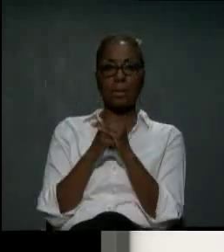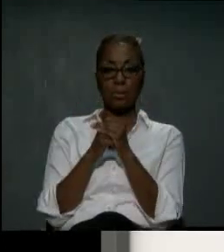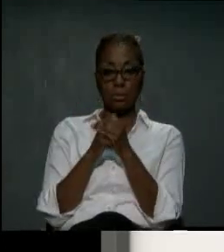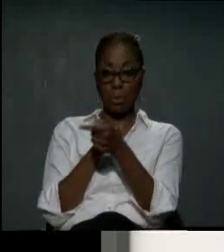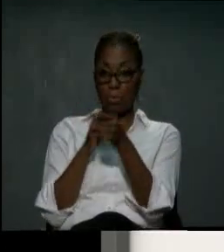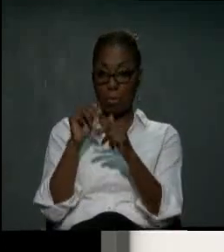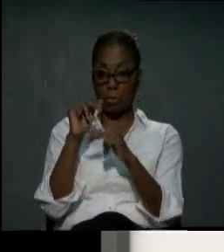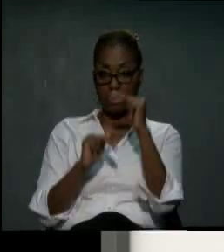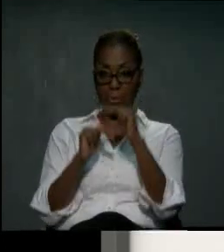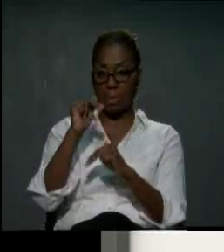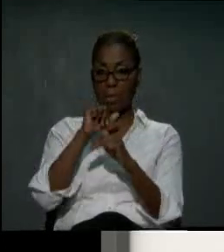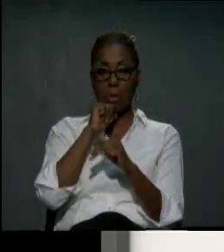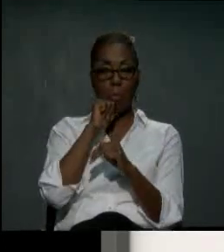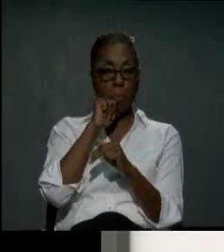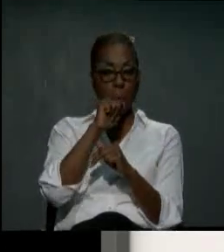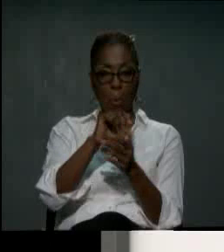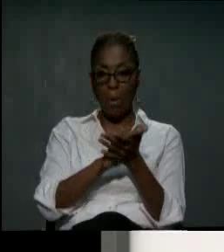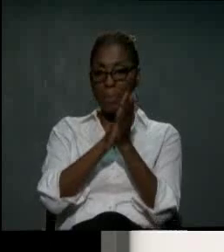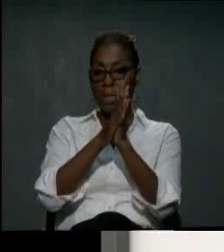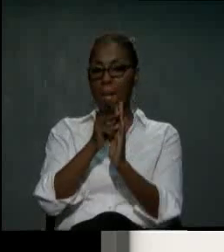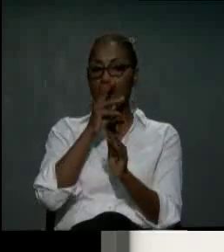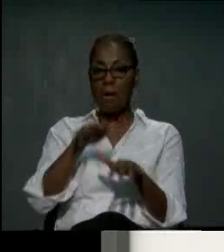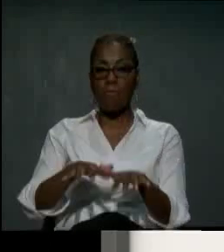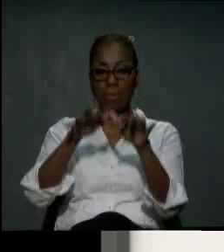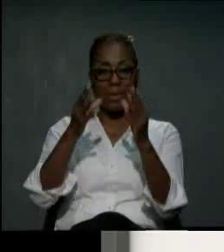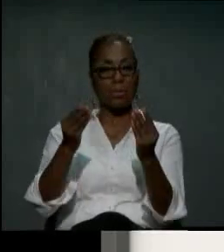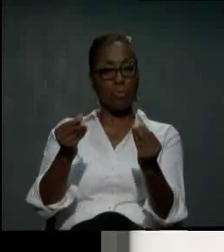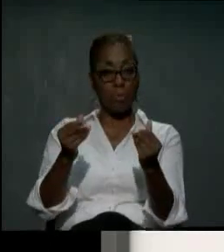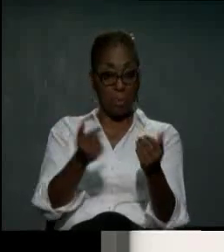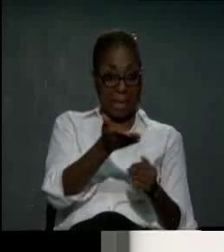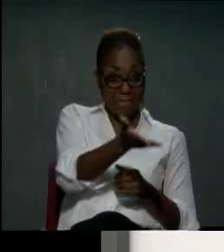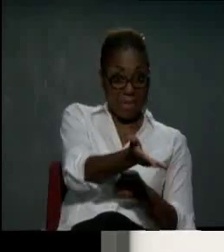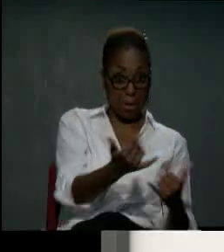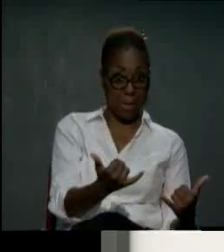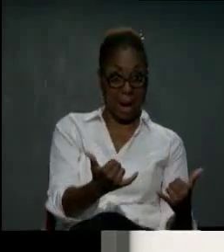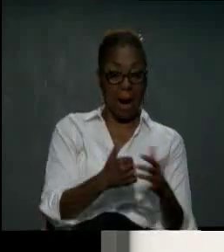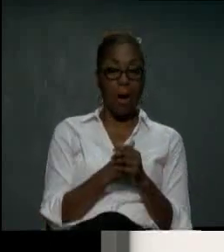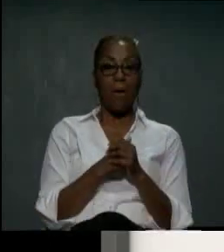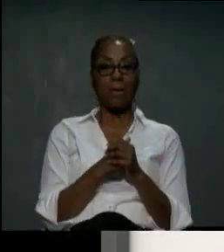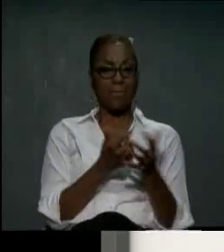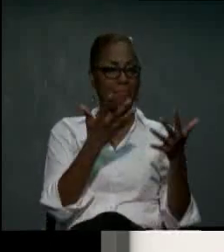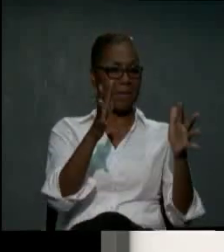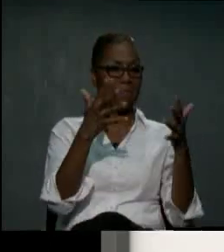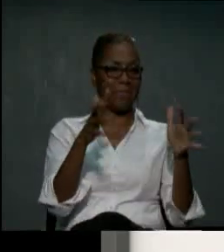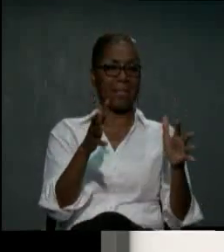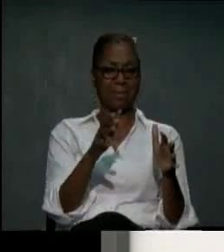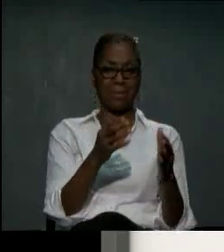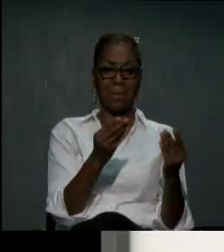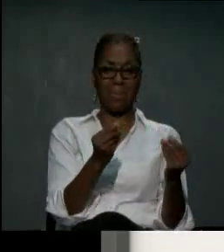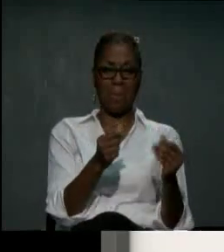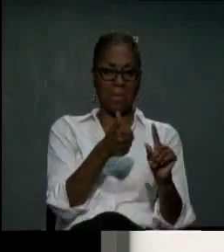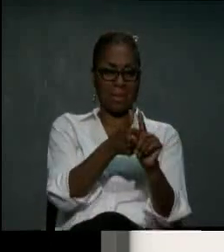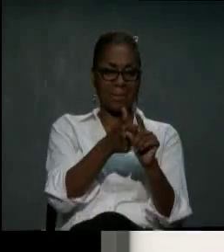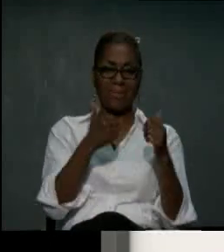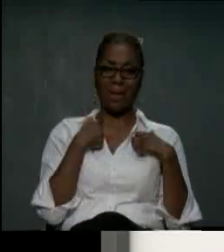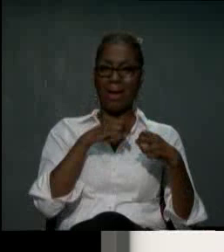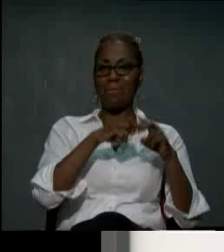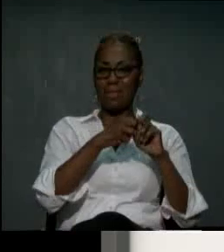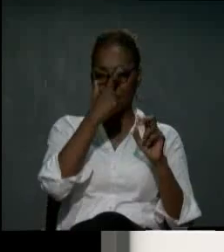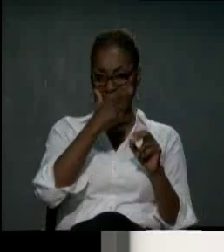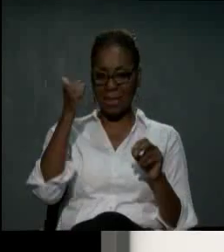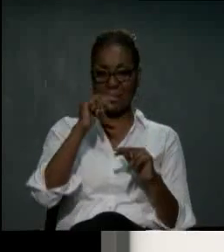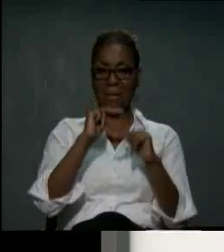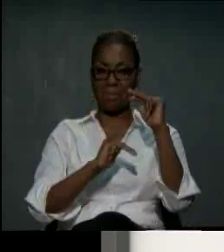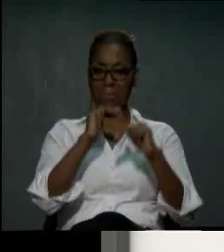these buildings won't be a flooding area. So the property existing was already a property that had issues because